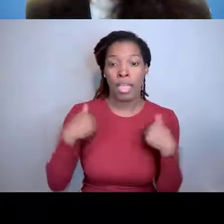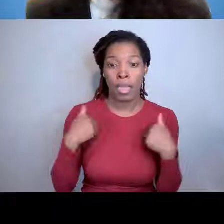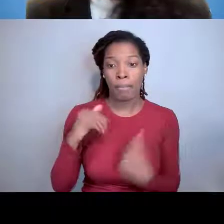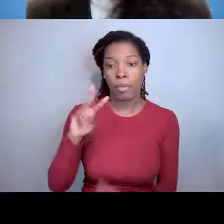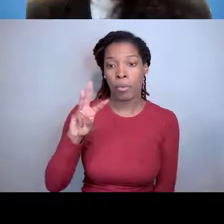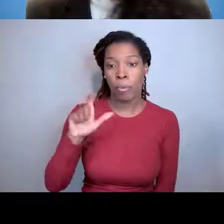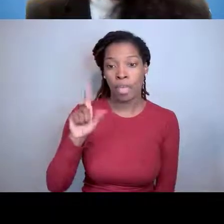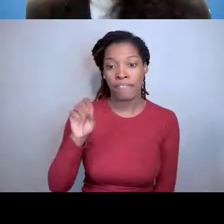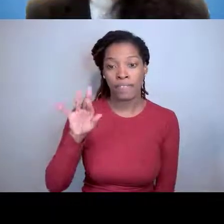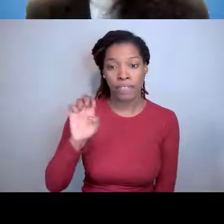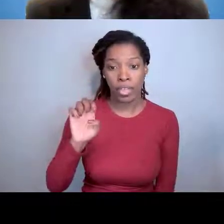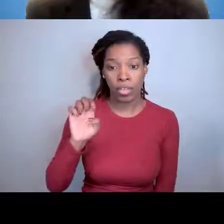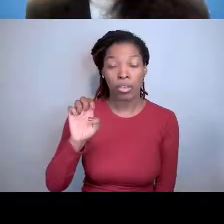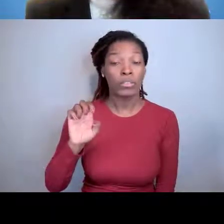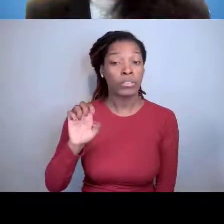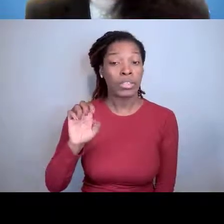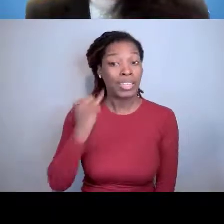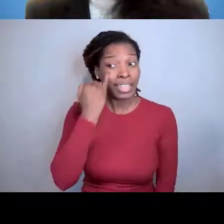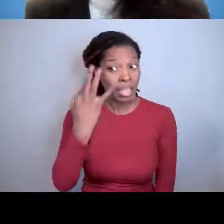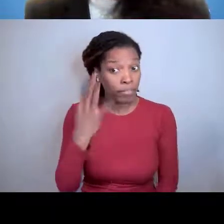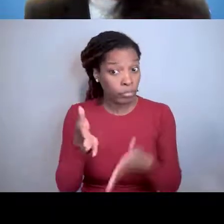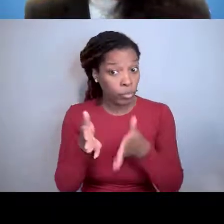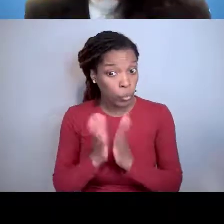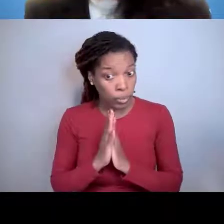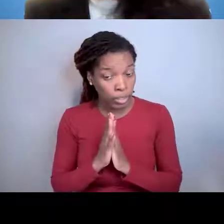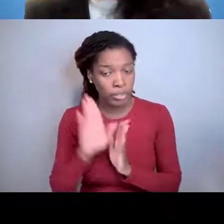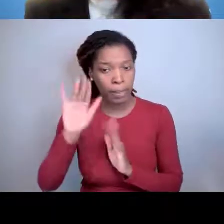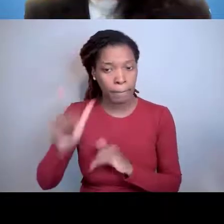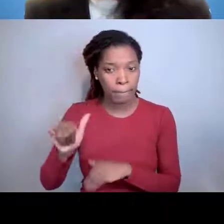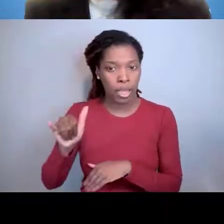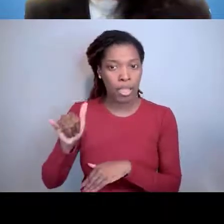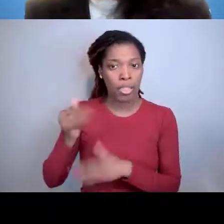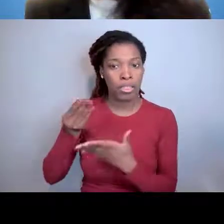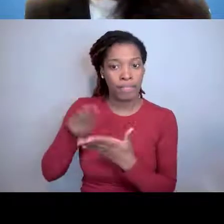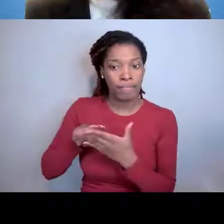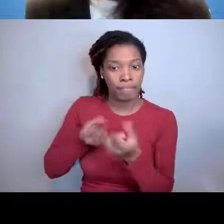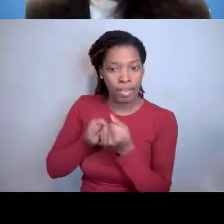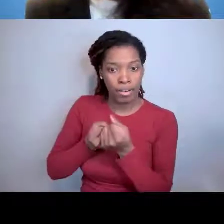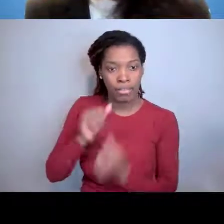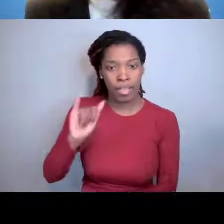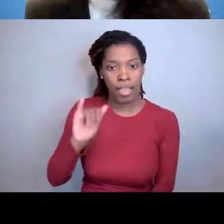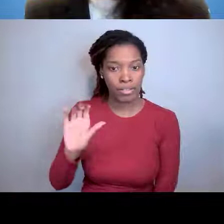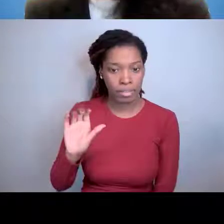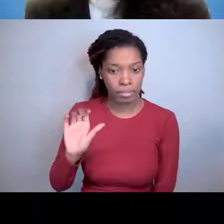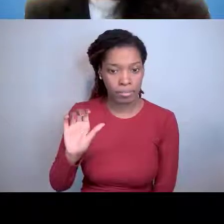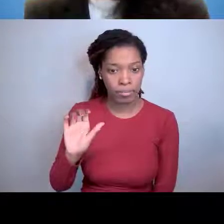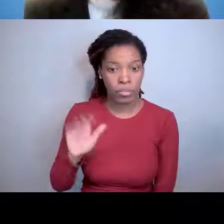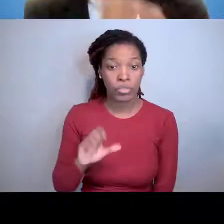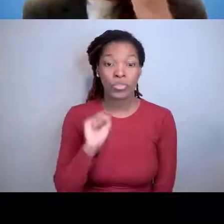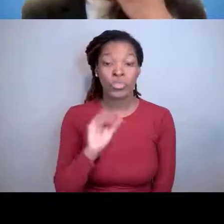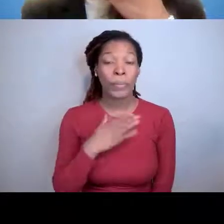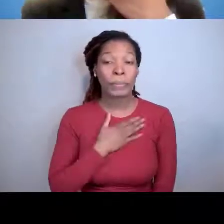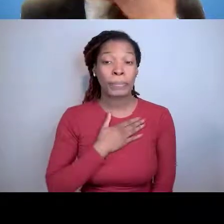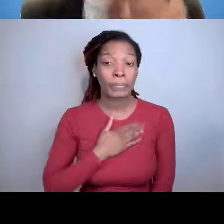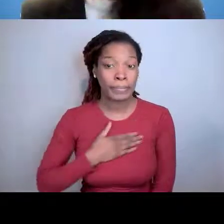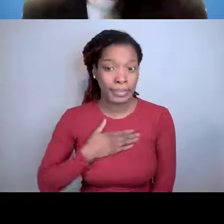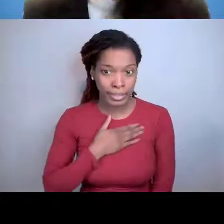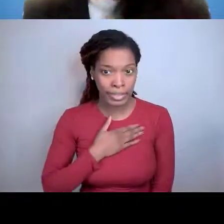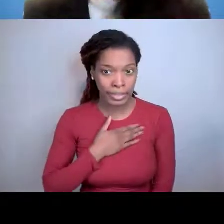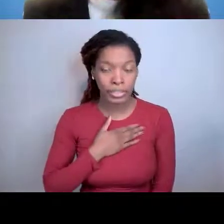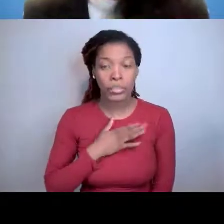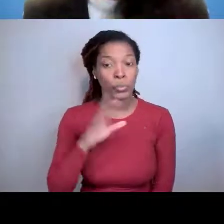when requested by the funding IC. So please, we do not